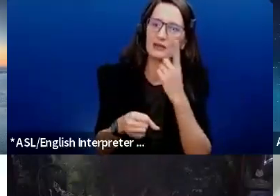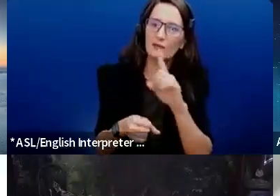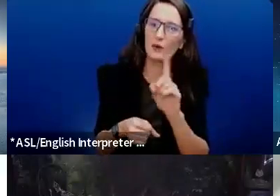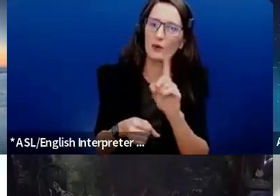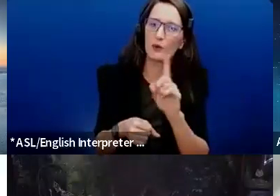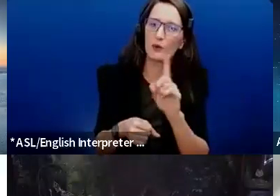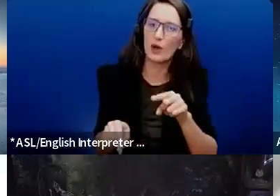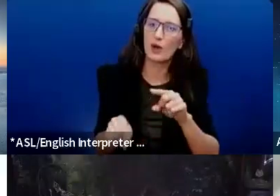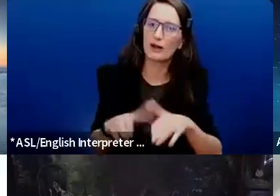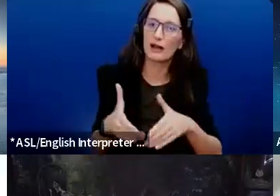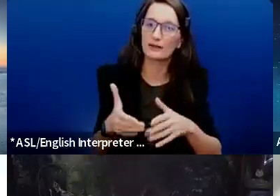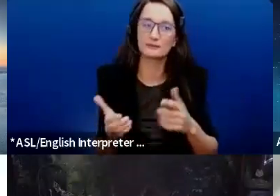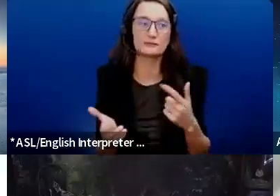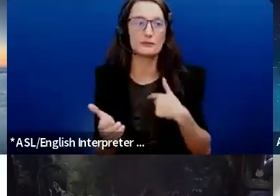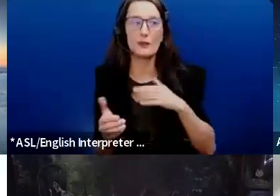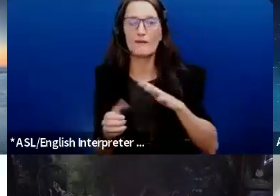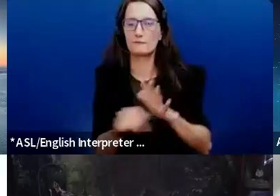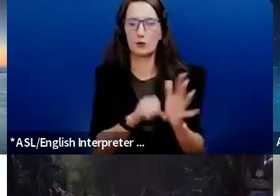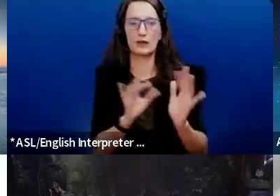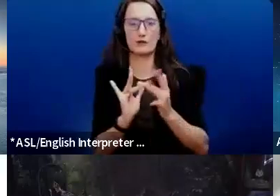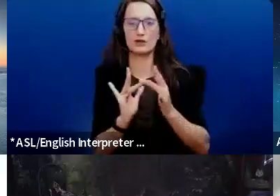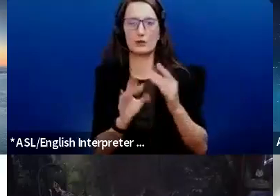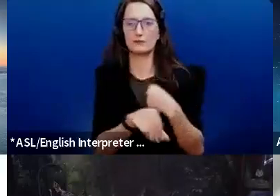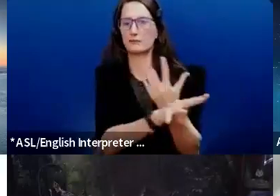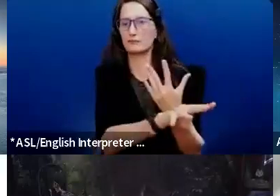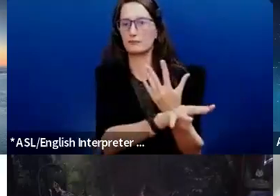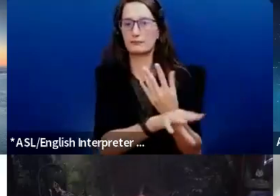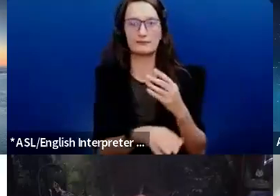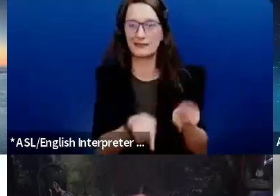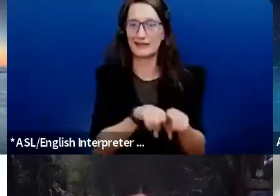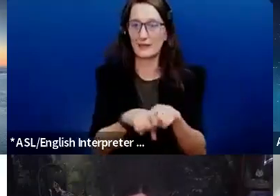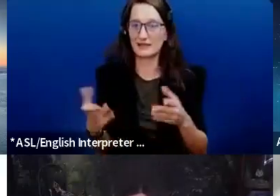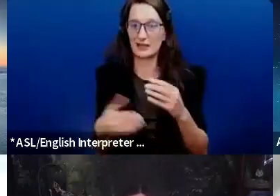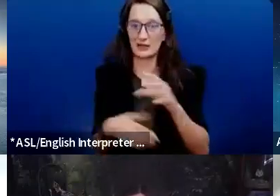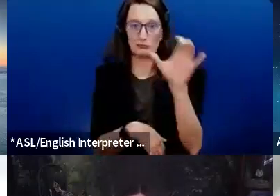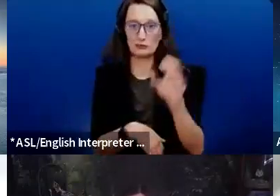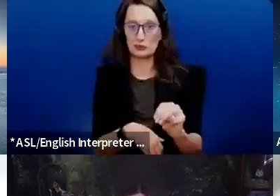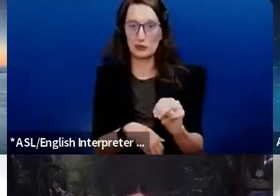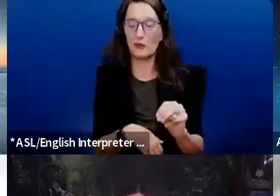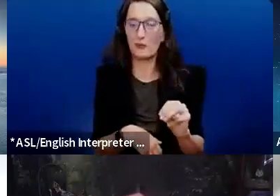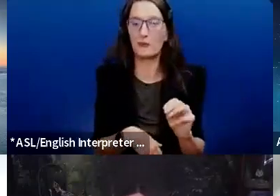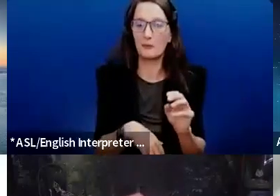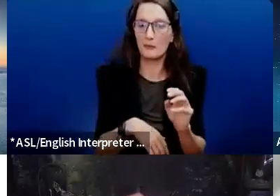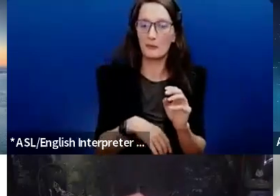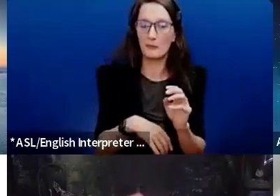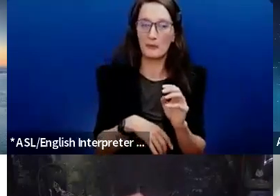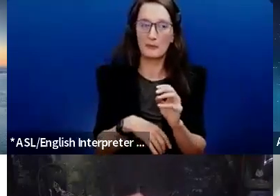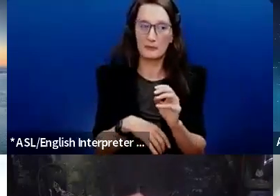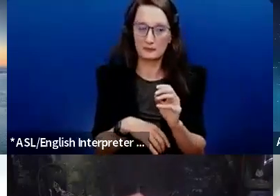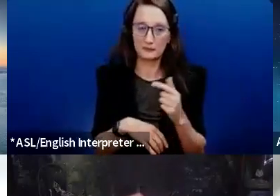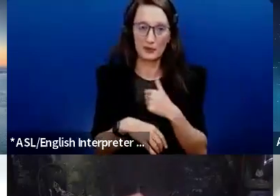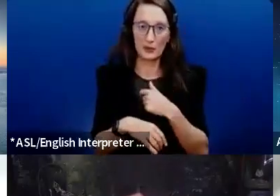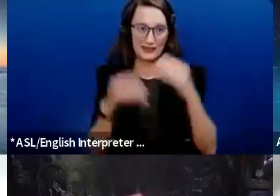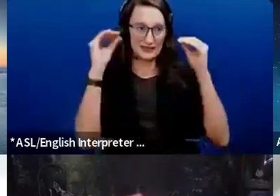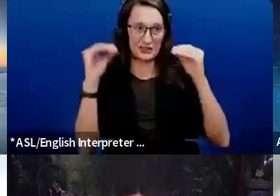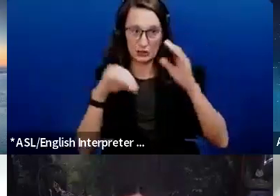class? So we are completely virtual, right? Like we're here today doing via Zoom. We're conducting this meeting. Okay. We teach via